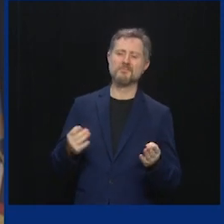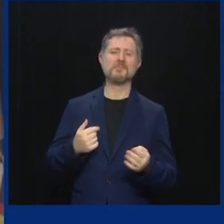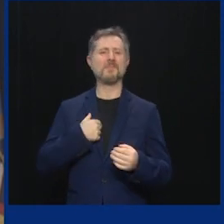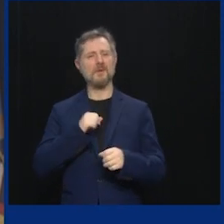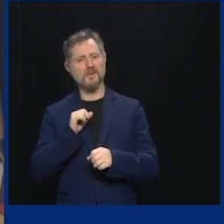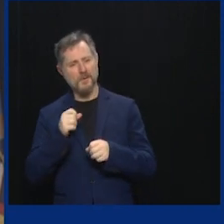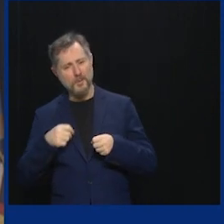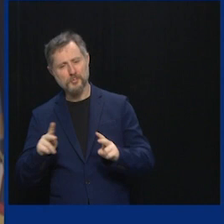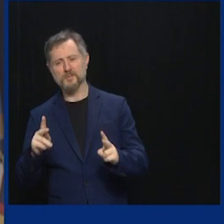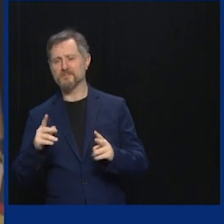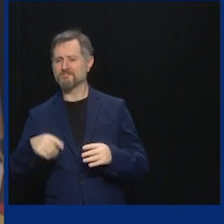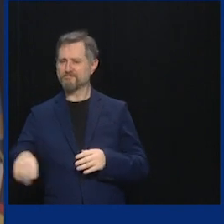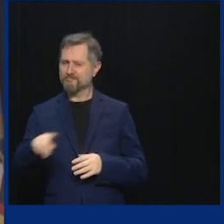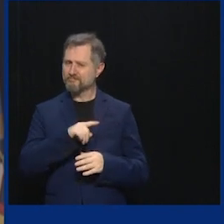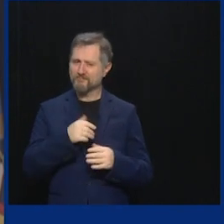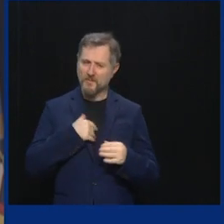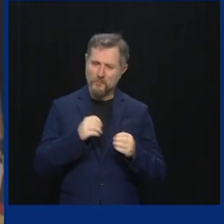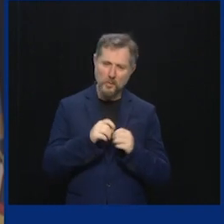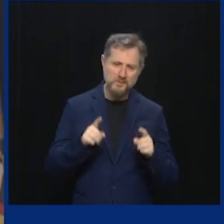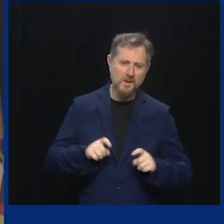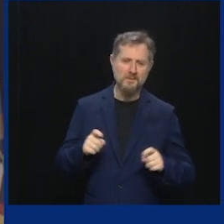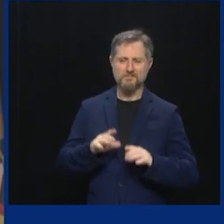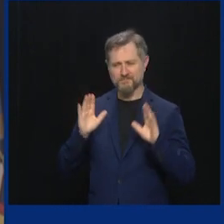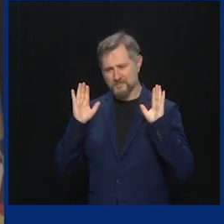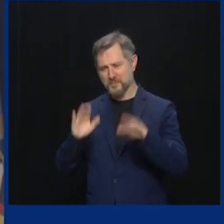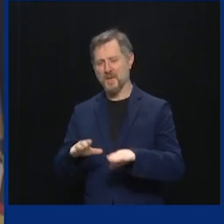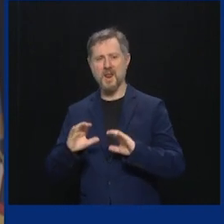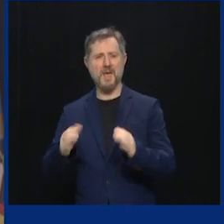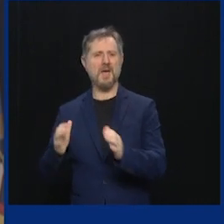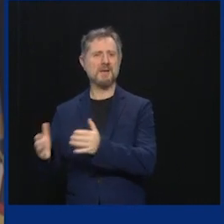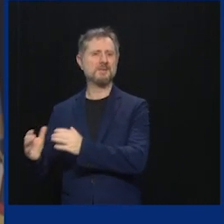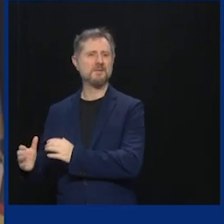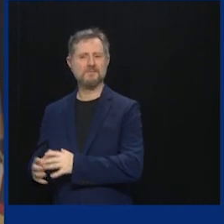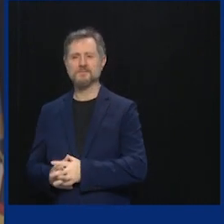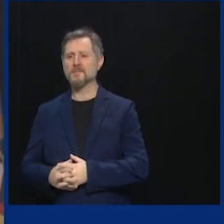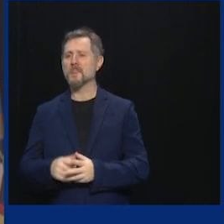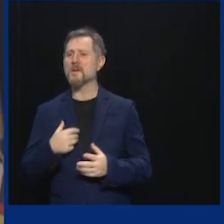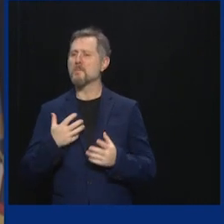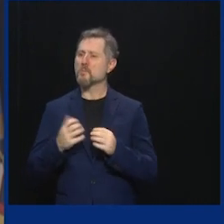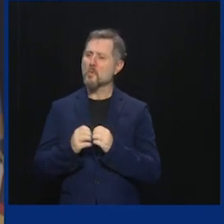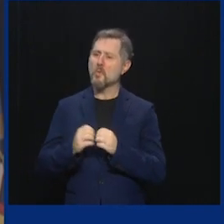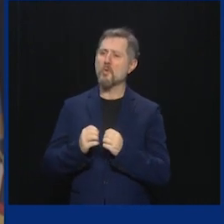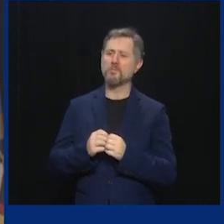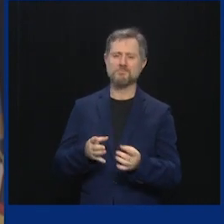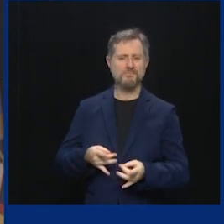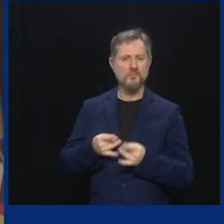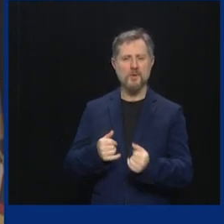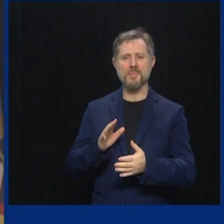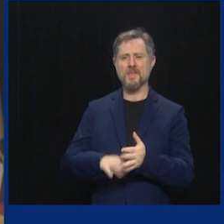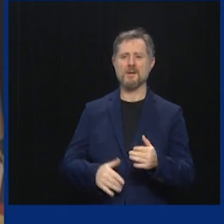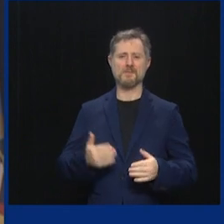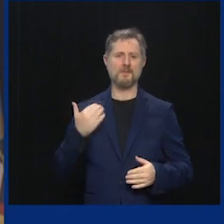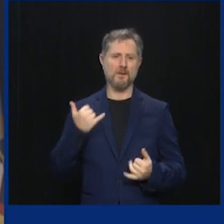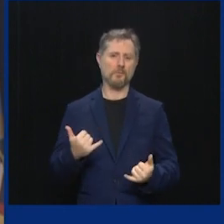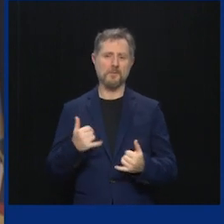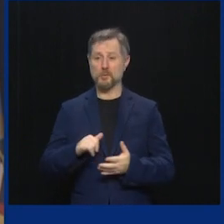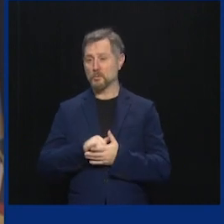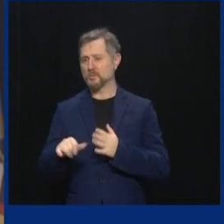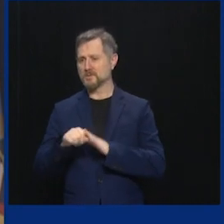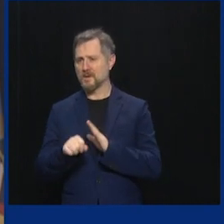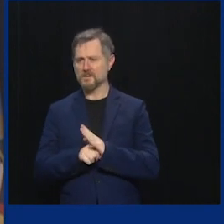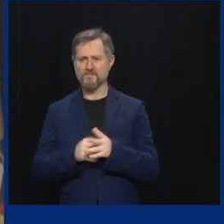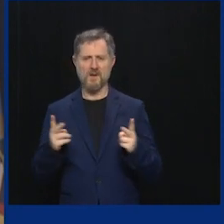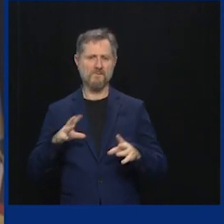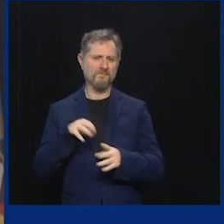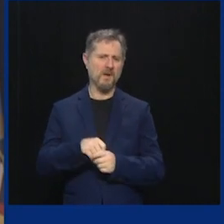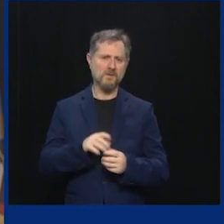have people test and return to classrooms easier than is occurring right now. And the state of New York is going to be very engaged with our school districts to